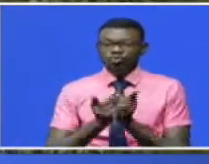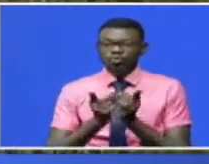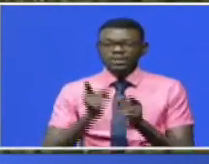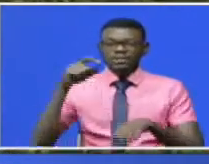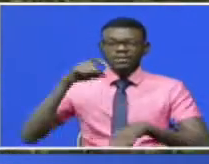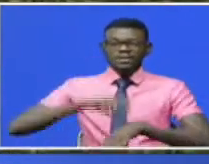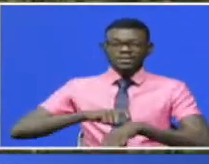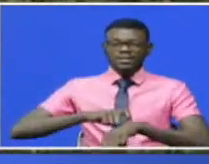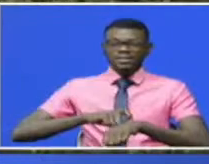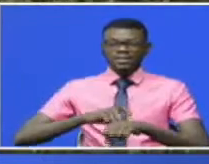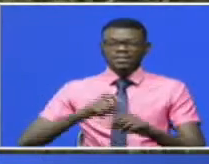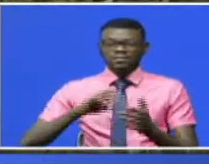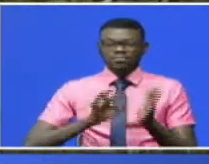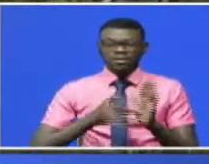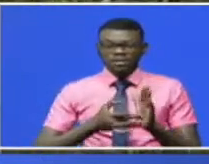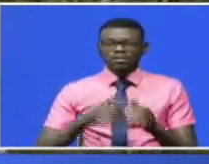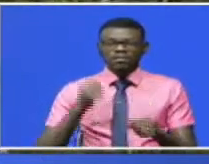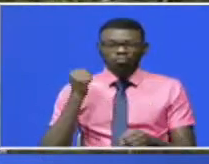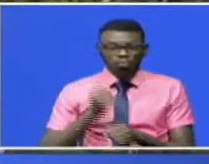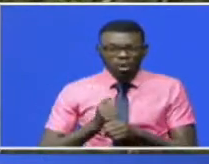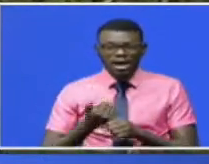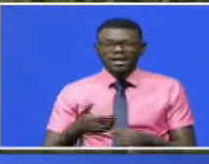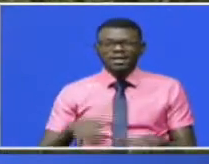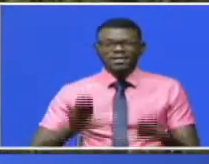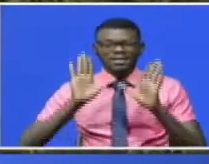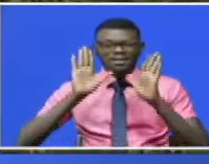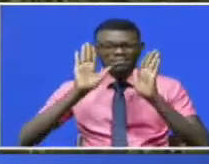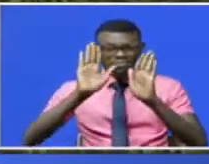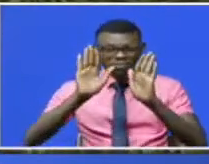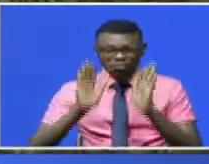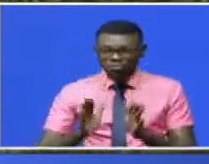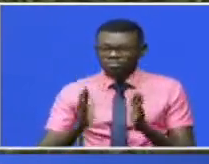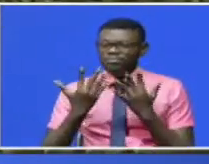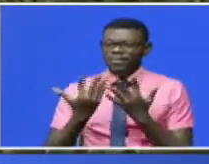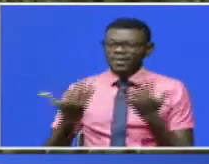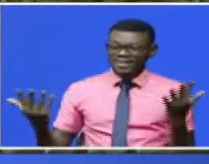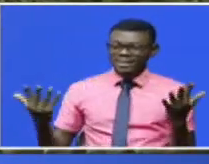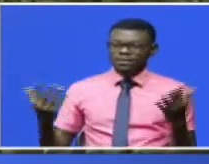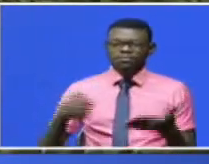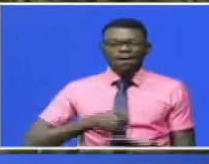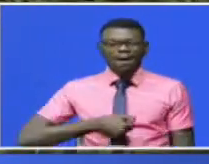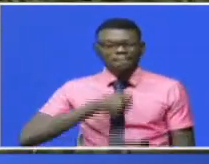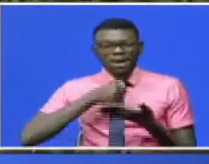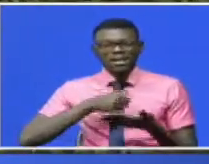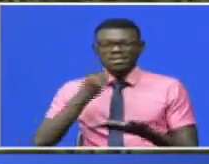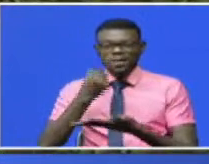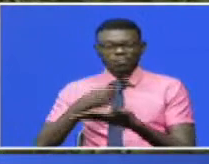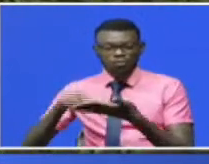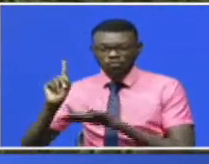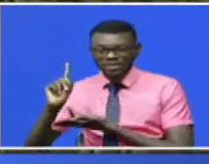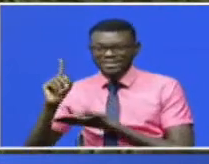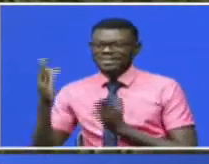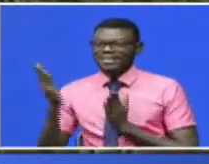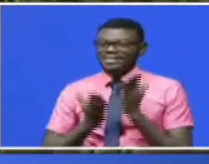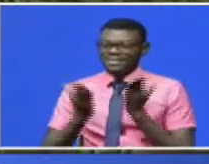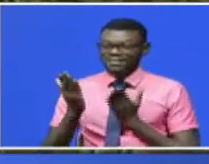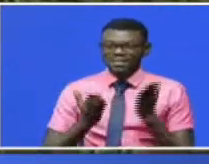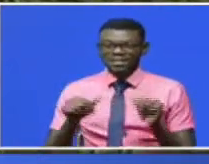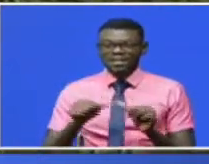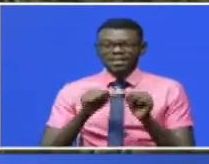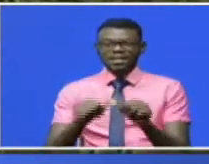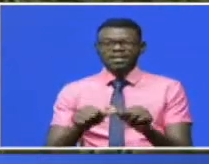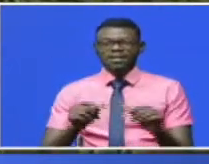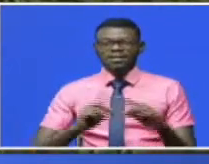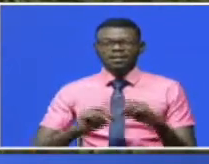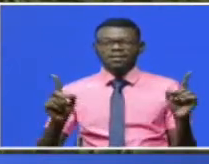to do the most necessary thing, including making sure either there is a budget that is passed for purposes of making sure services continue. But he